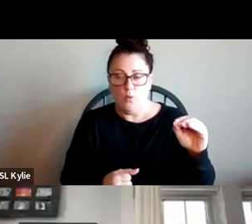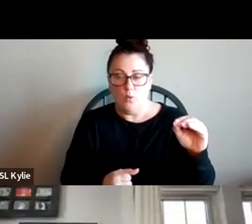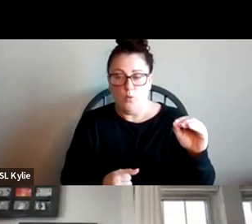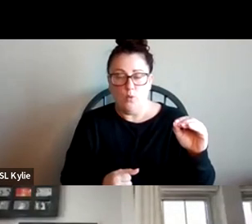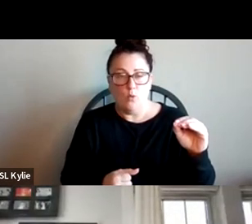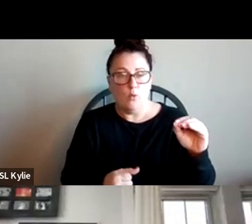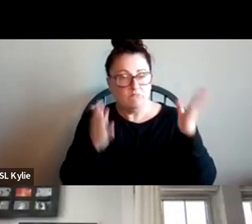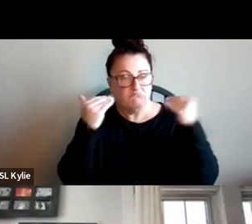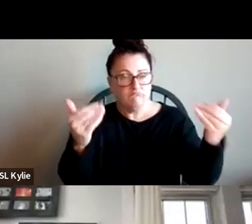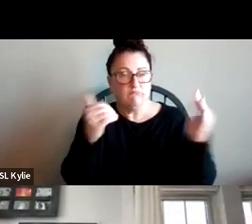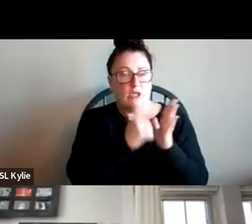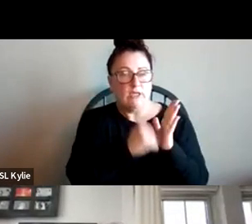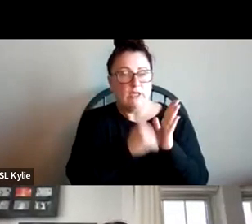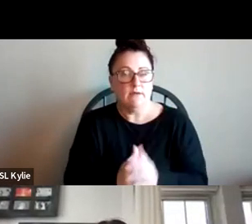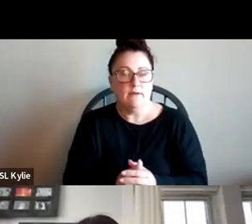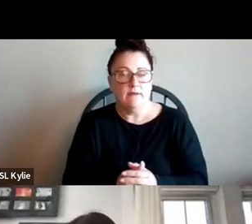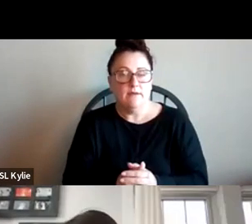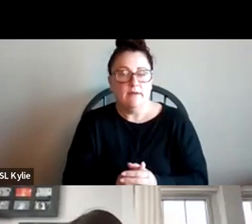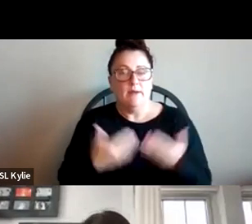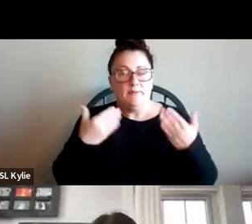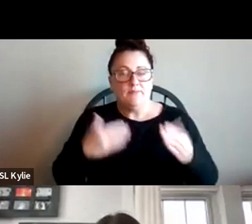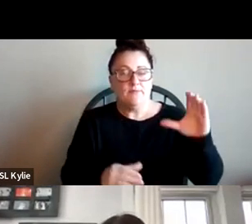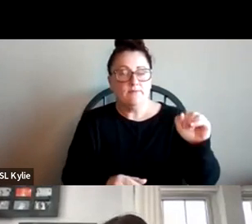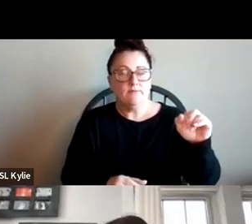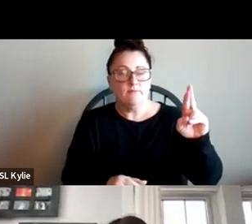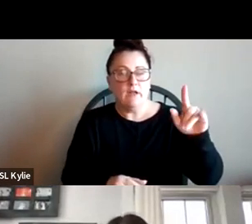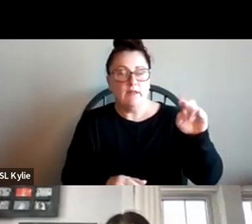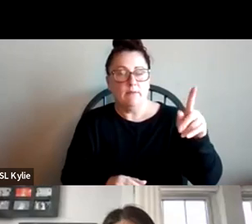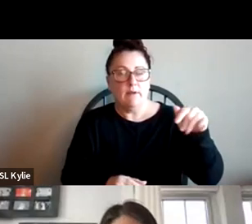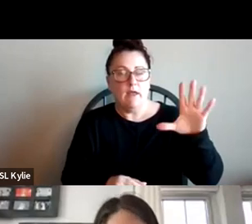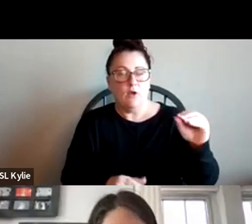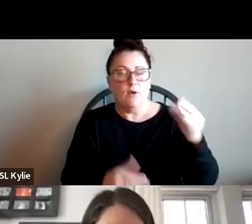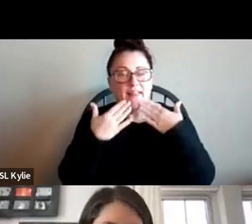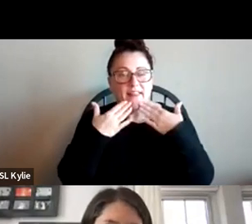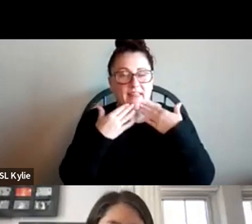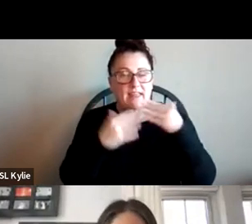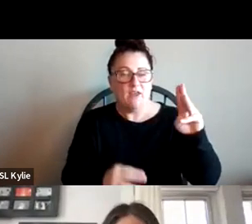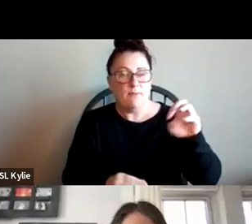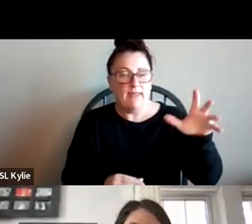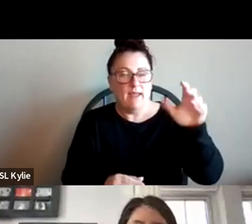agenda. This is Carlene Pignato speaking. Thank you, Councillor Mejia.